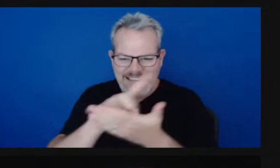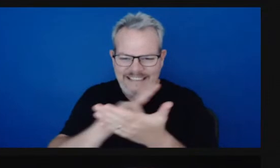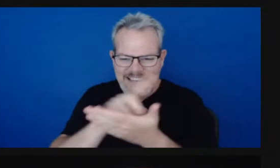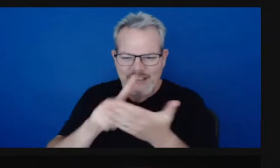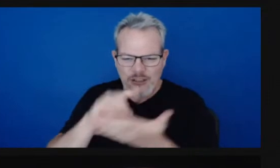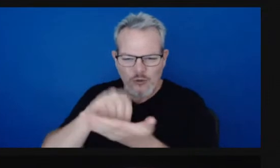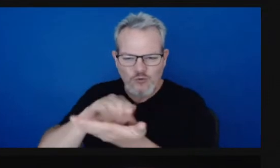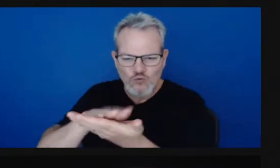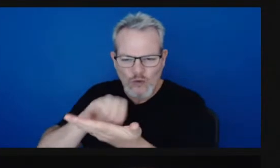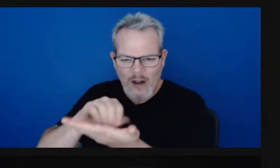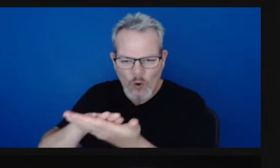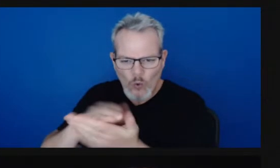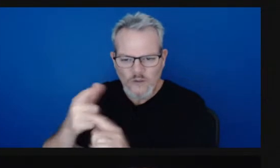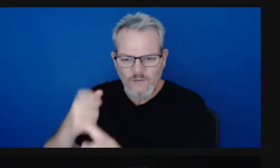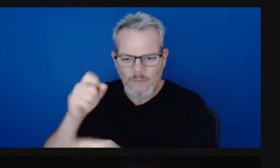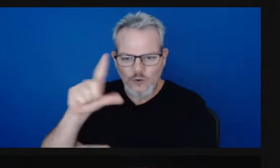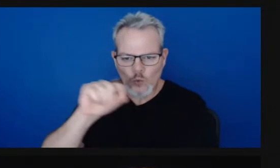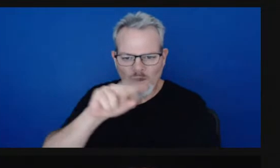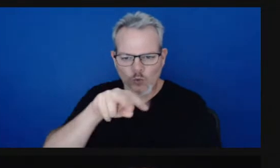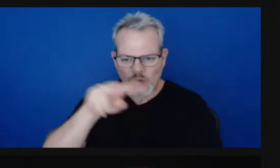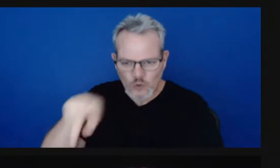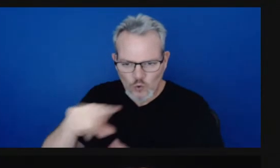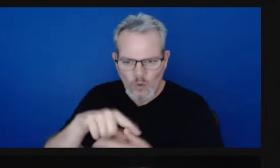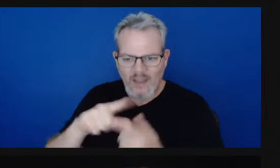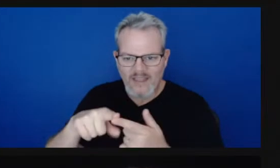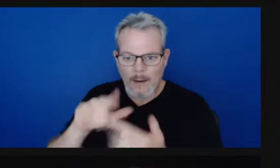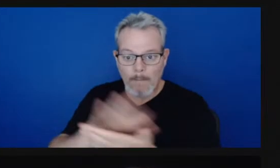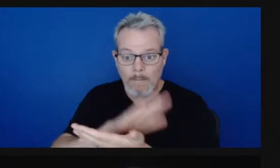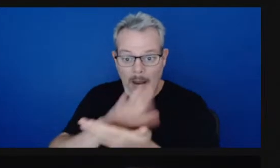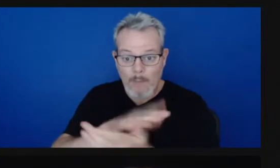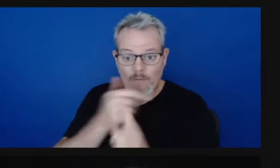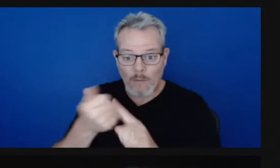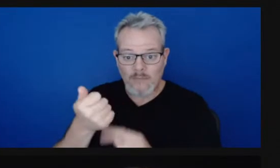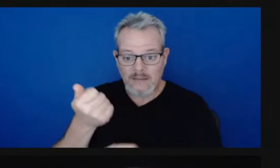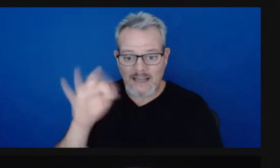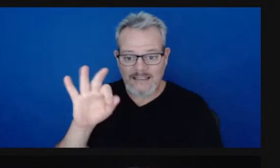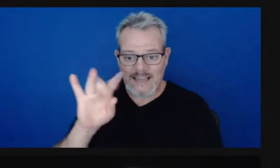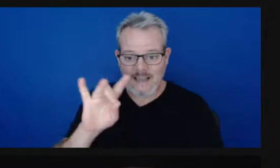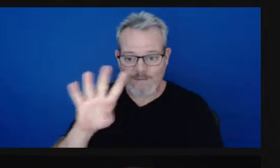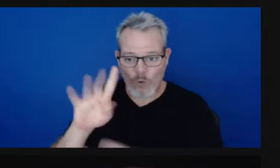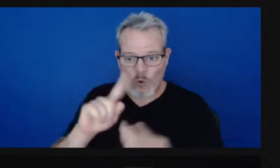records from 84 and 75 when this occurred last year.